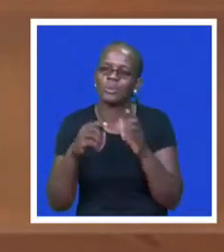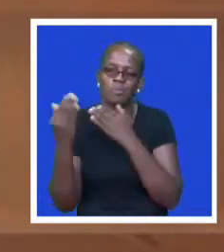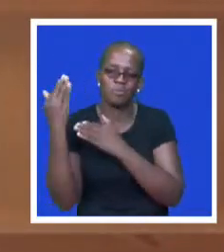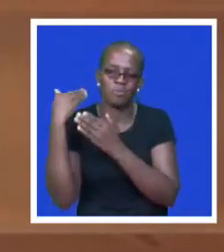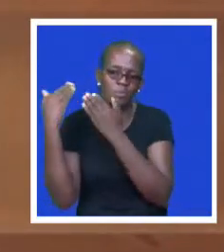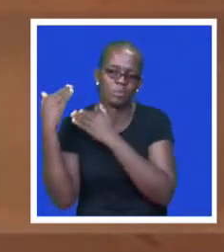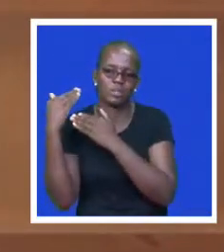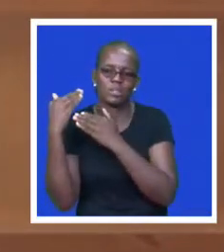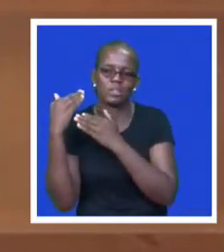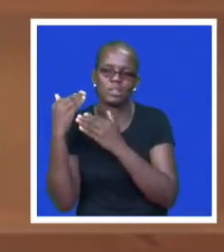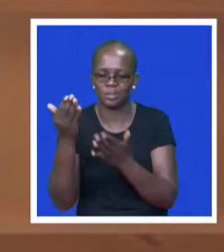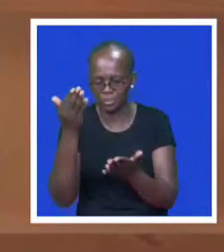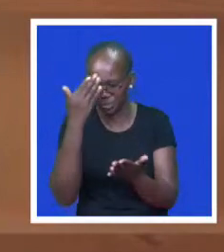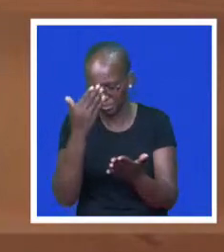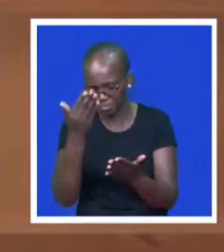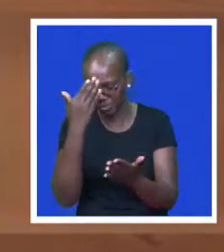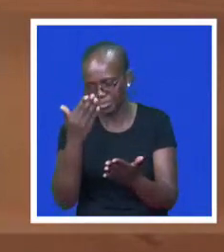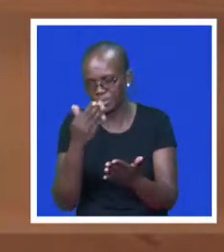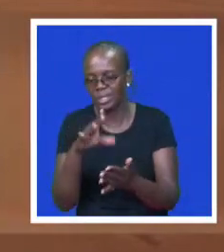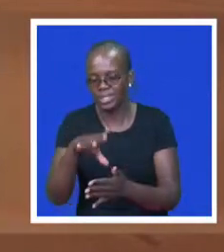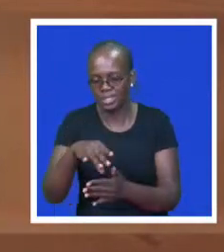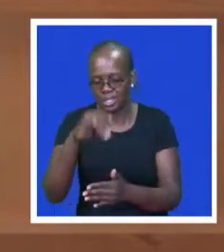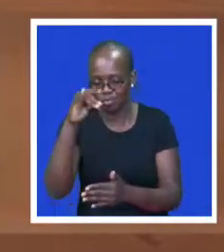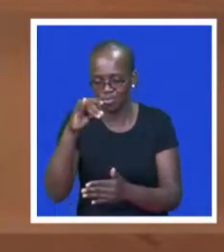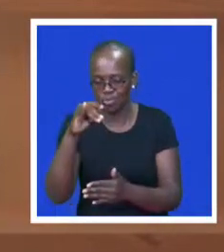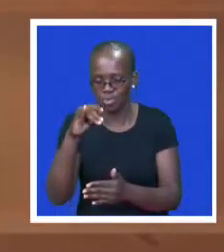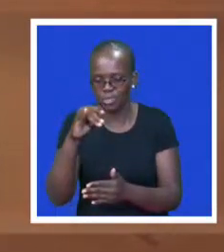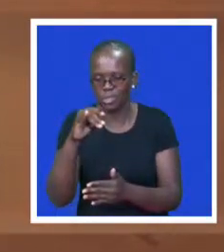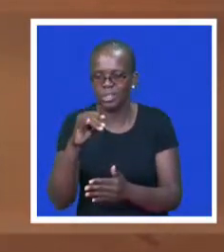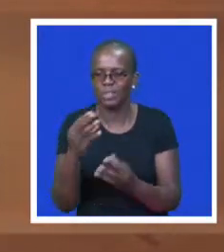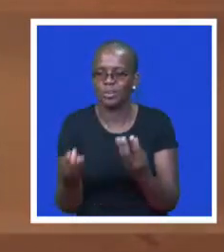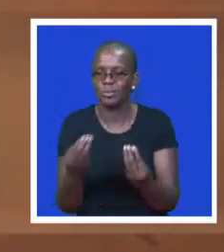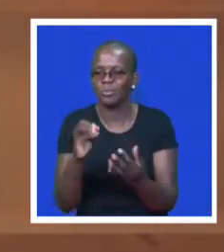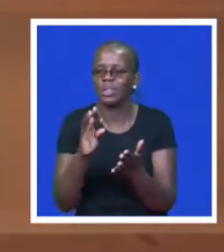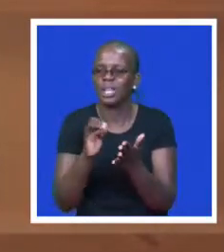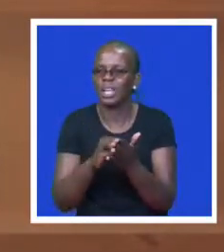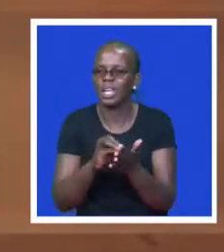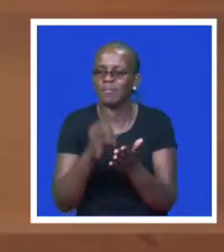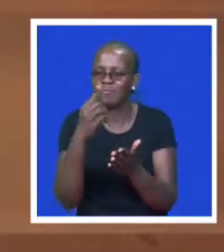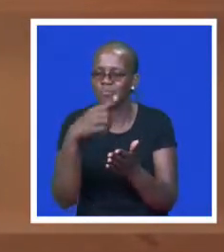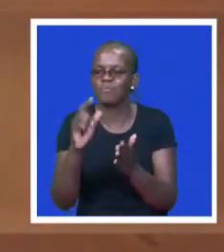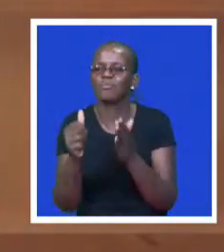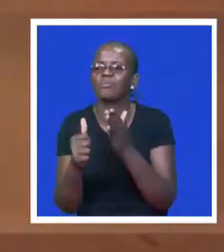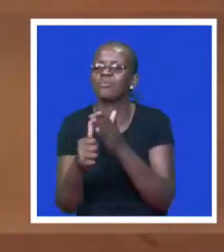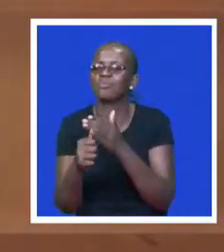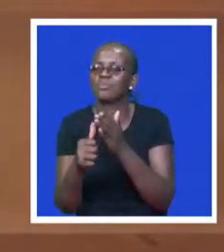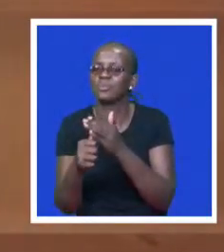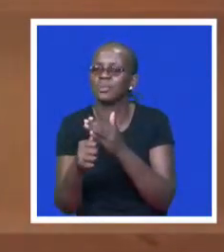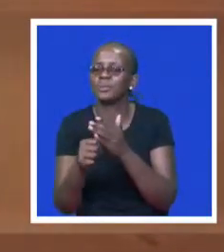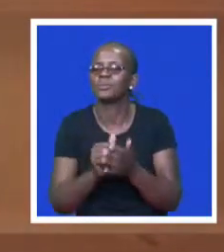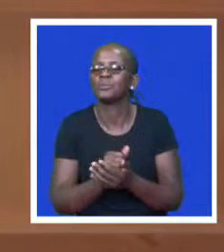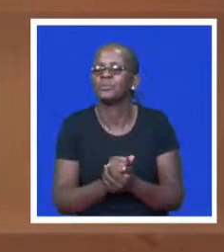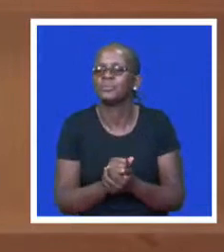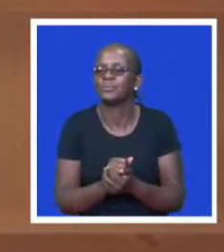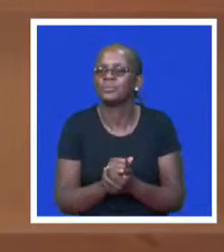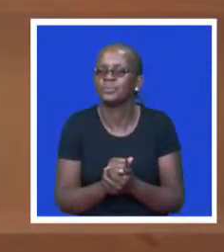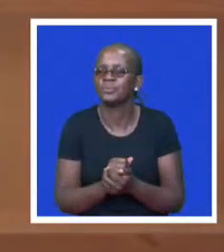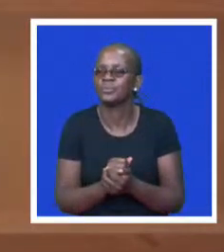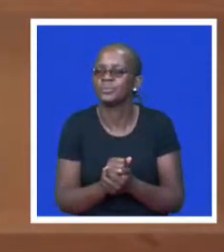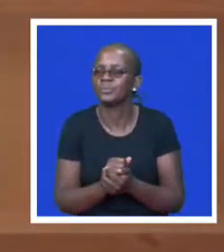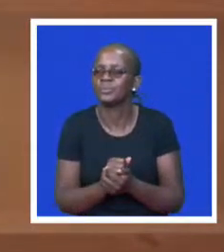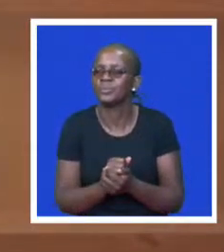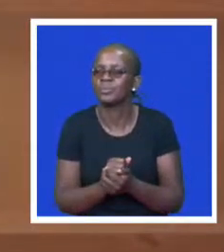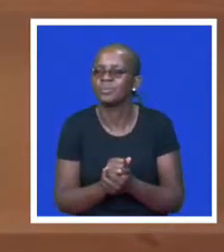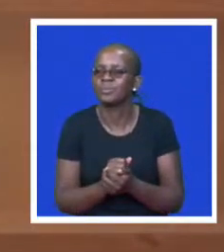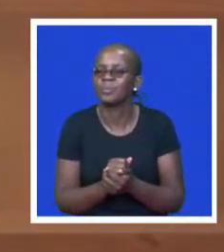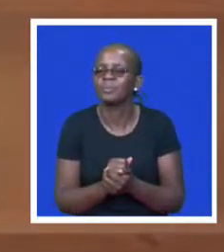Yes. Yes, and you had picked a student who actually got the answer right. Yes. So I'm going to let you... can you say it or should I say it? Yeah, please say it